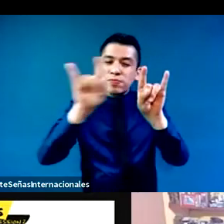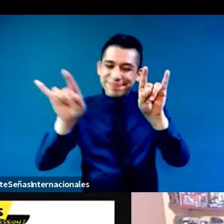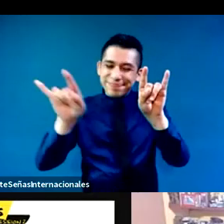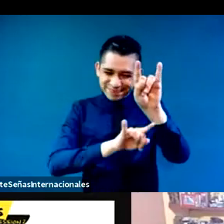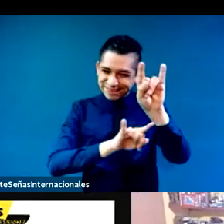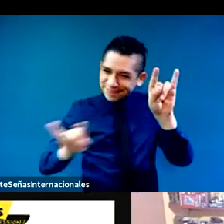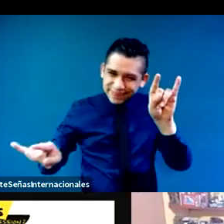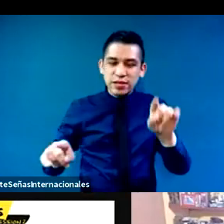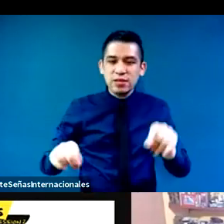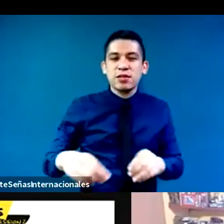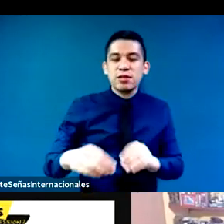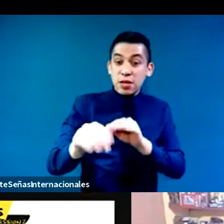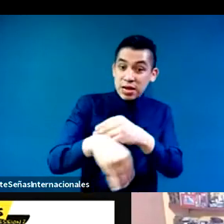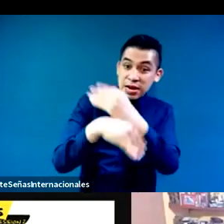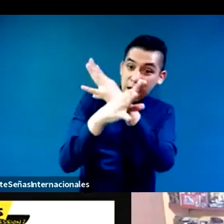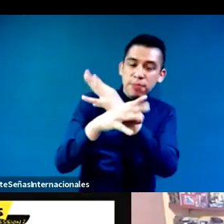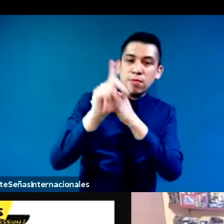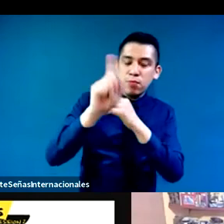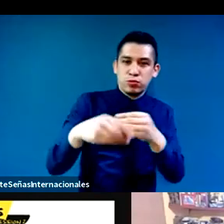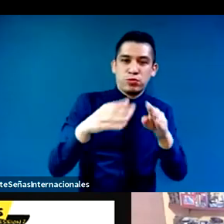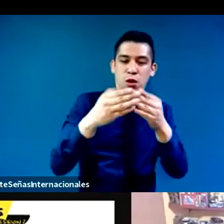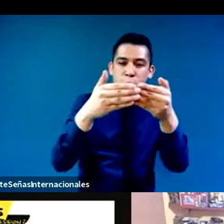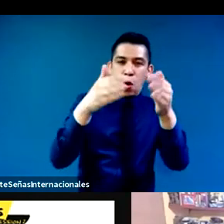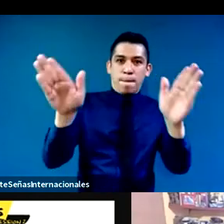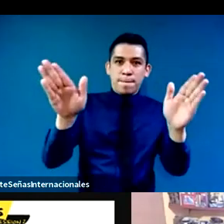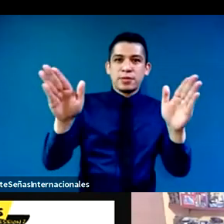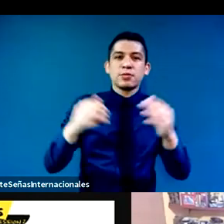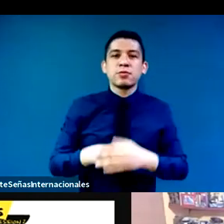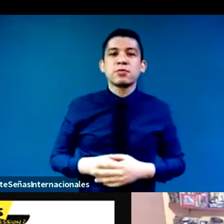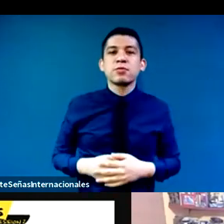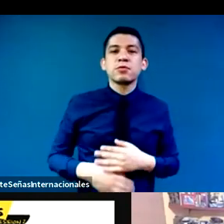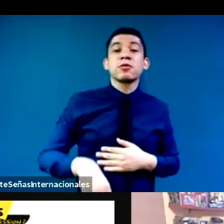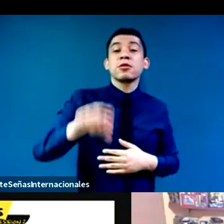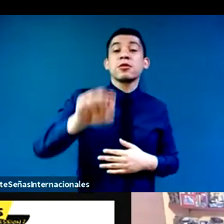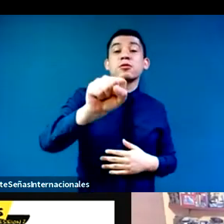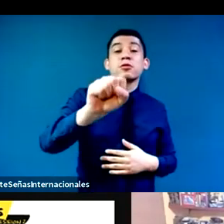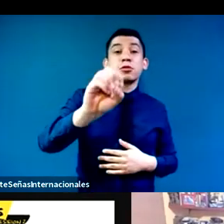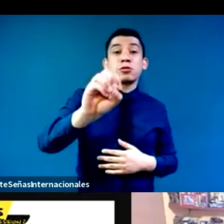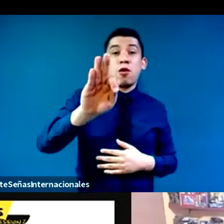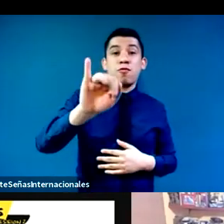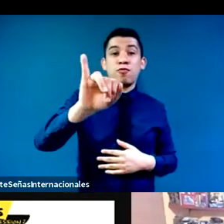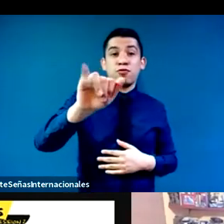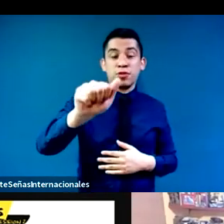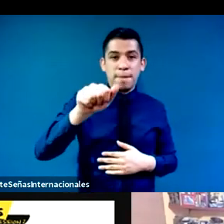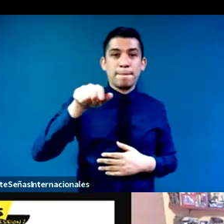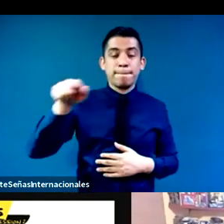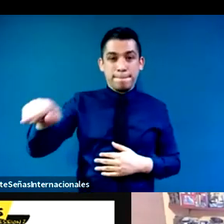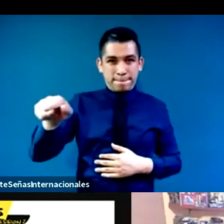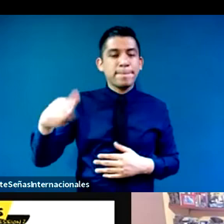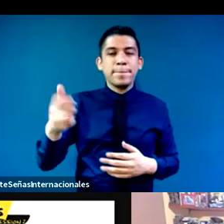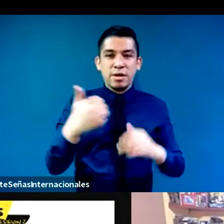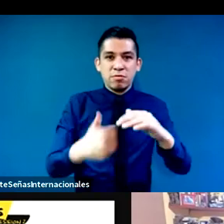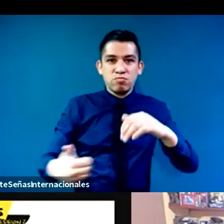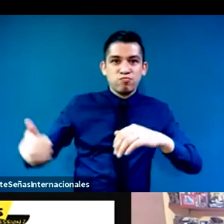Sprechmann-Sineiro, Secretary General for CARE International. CARE International is one of the